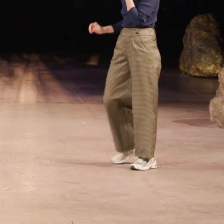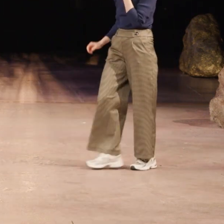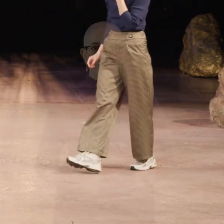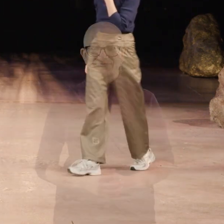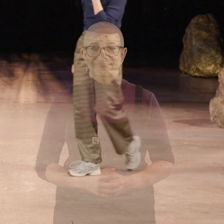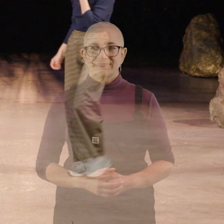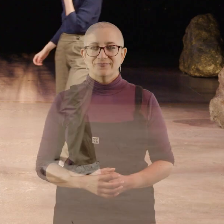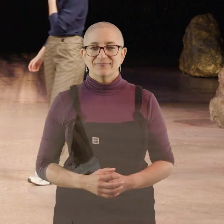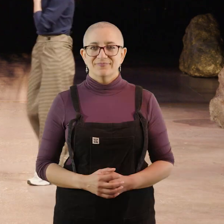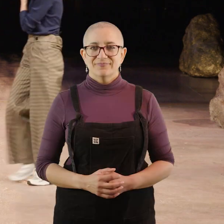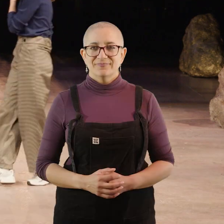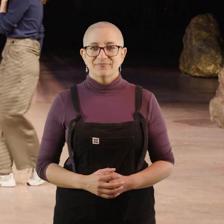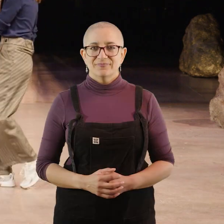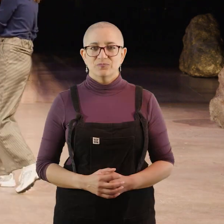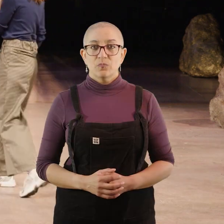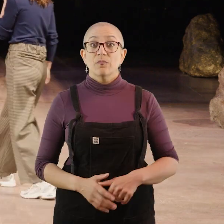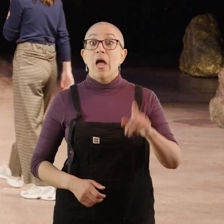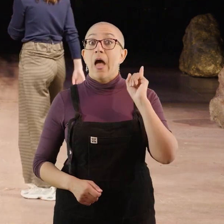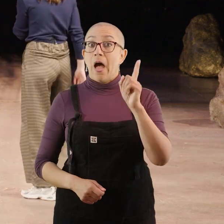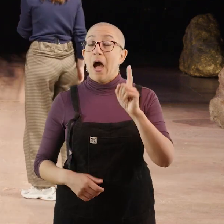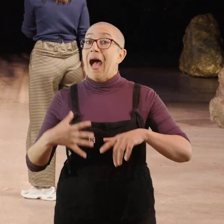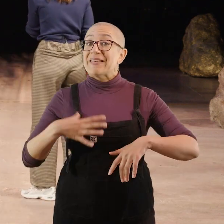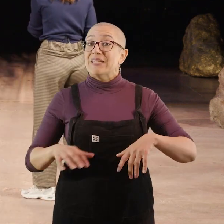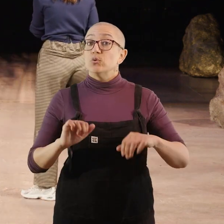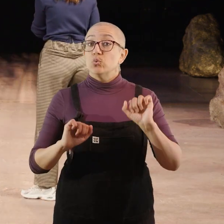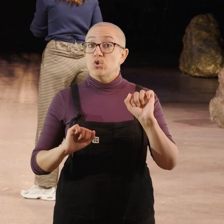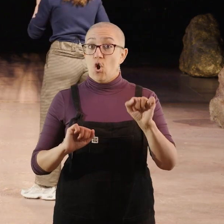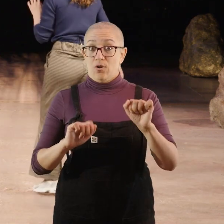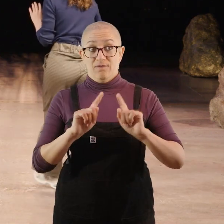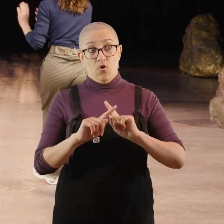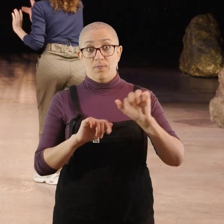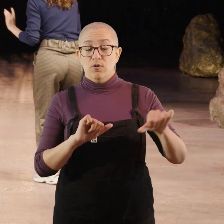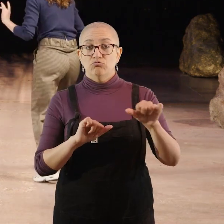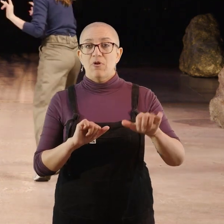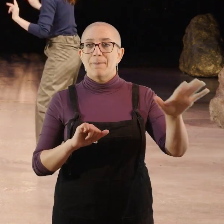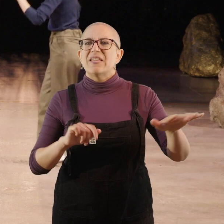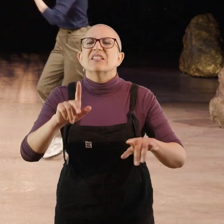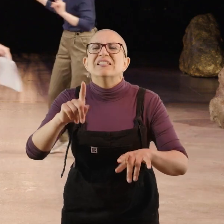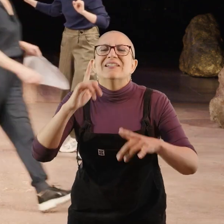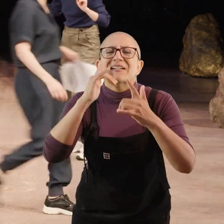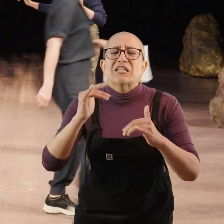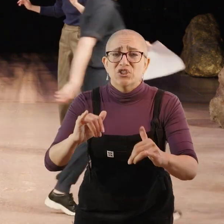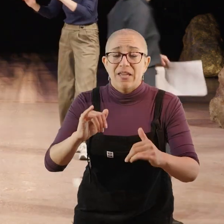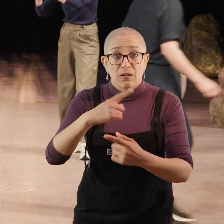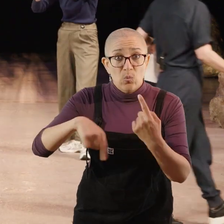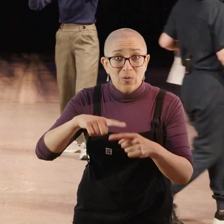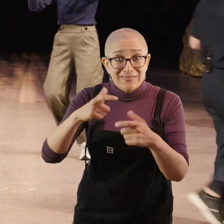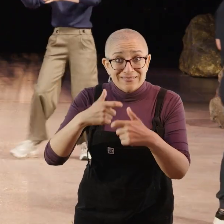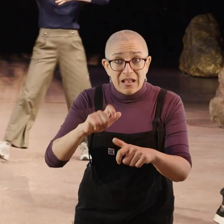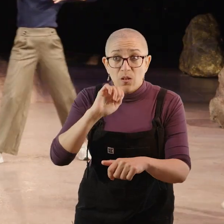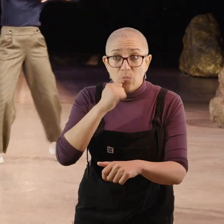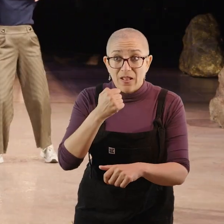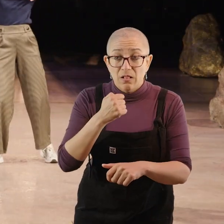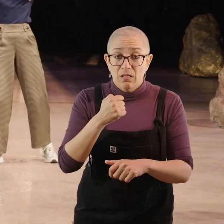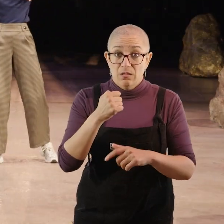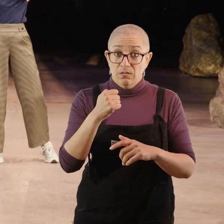If I'm going to knock, I better knock from the right place. Yeah, why don't we? Yeah. Shall I knock from over And here? so can I just double check? Are we then still doing that